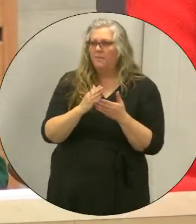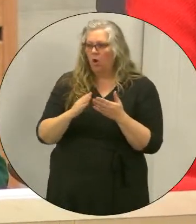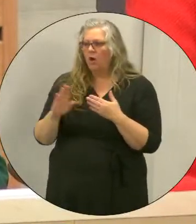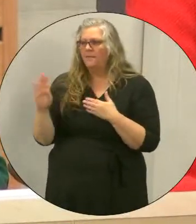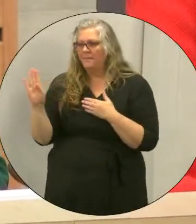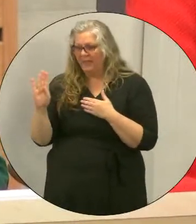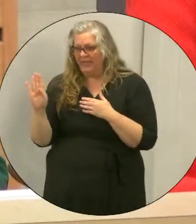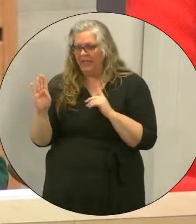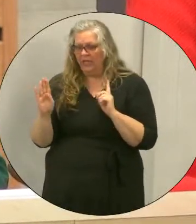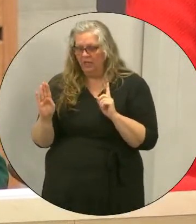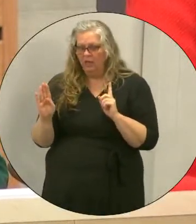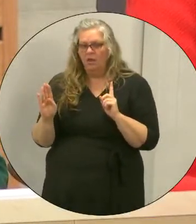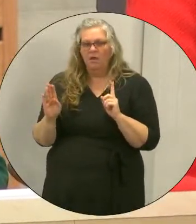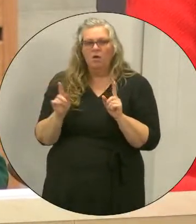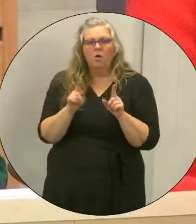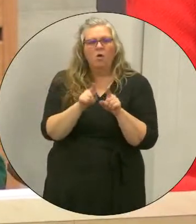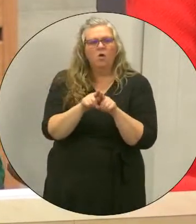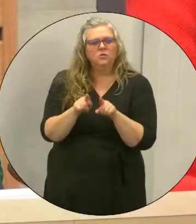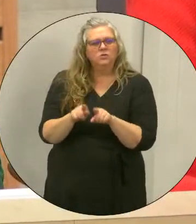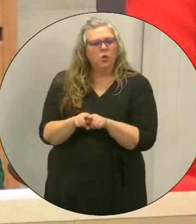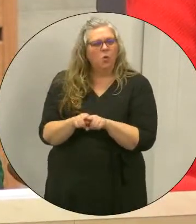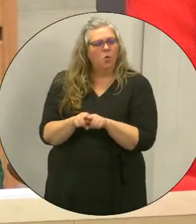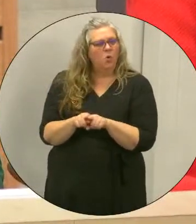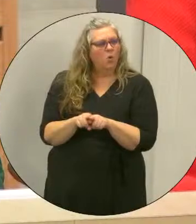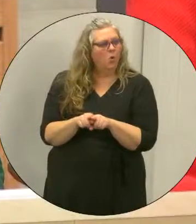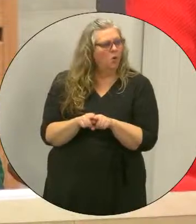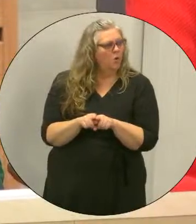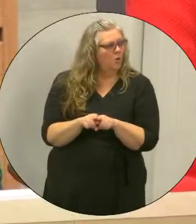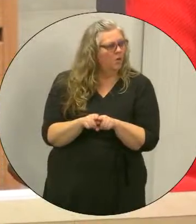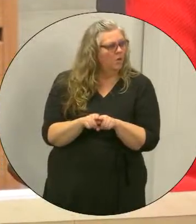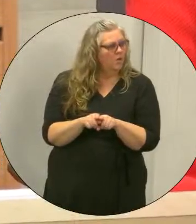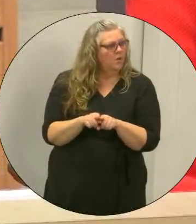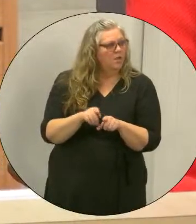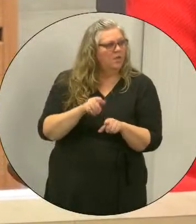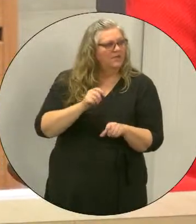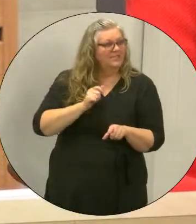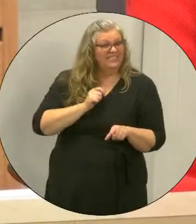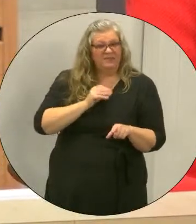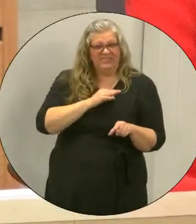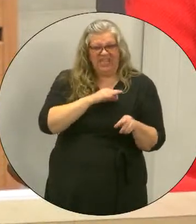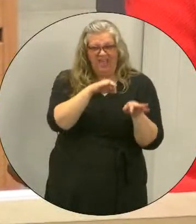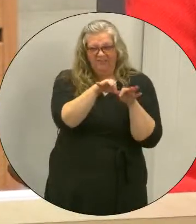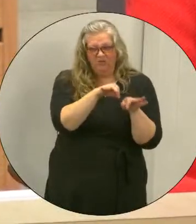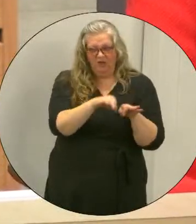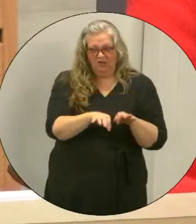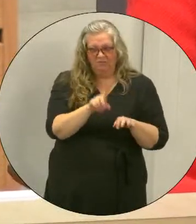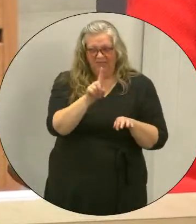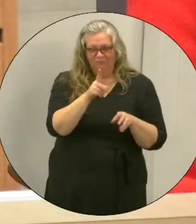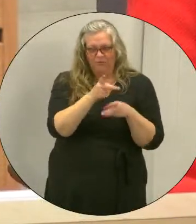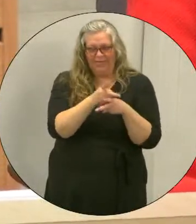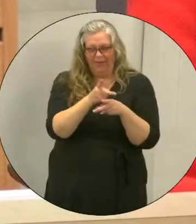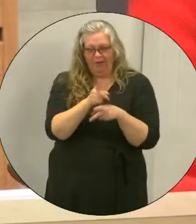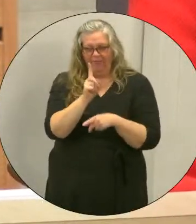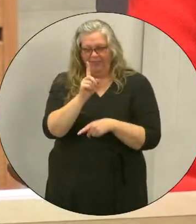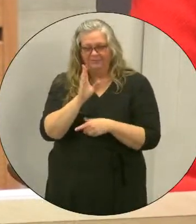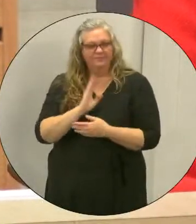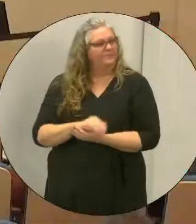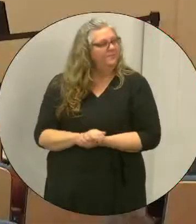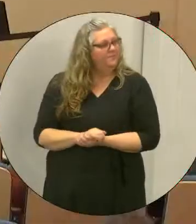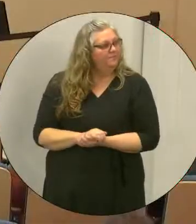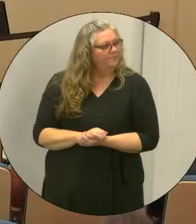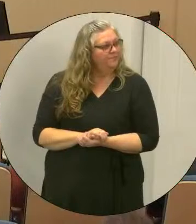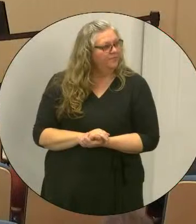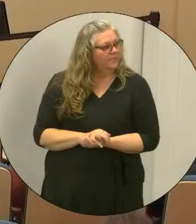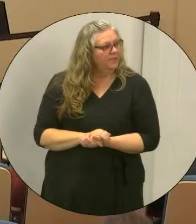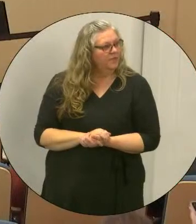item because there's also some direction that we need to give staff, but we'll take care of this part first. So, Trustee Dominguez? Thank